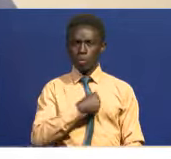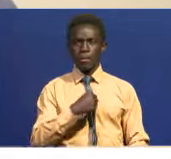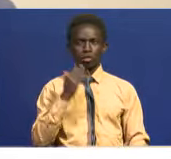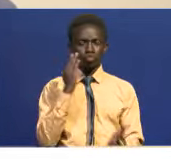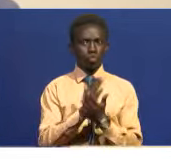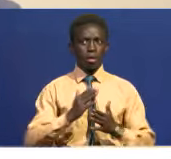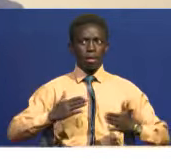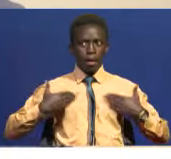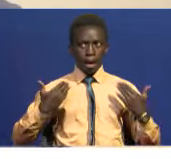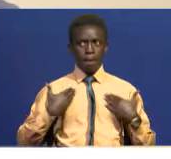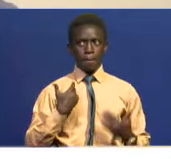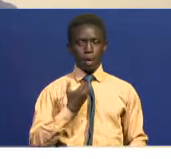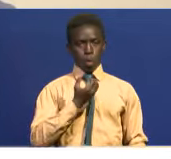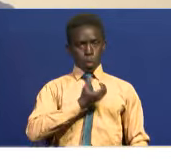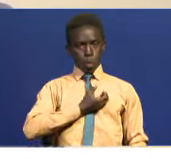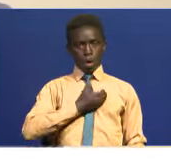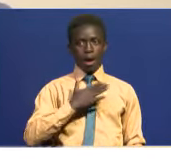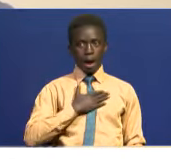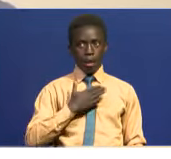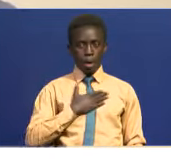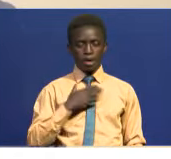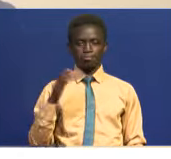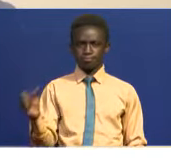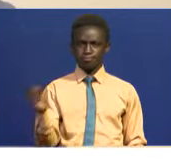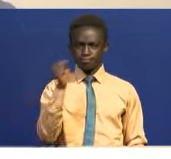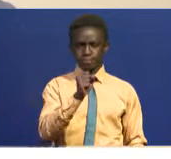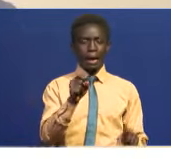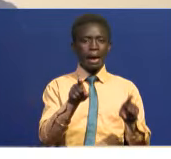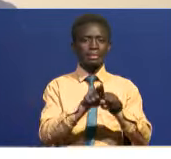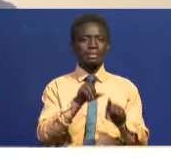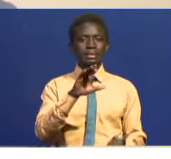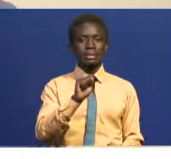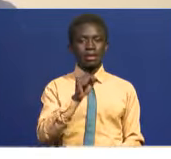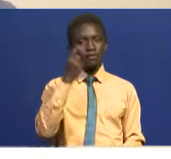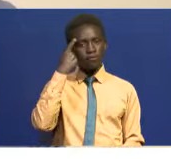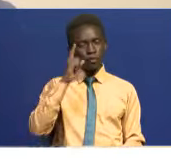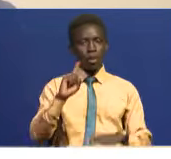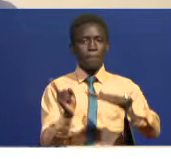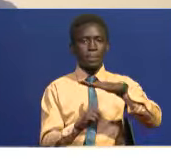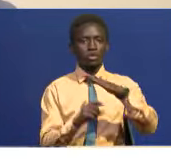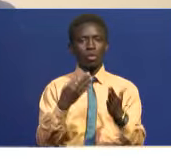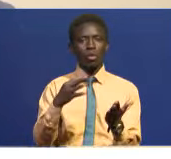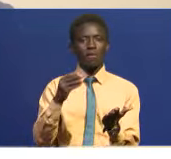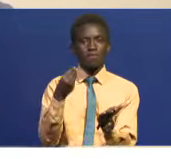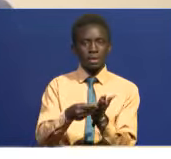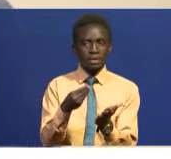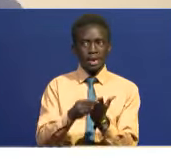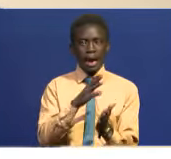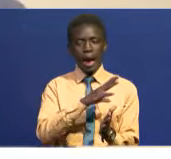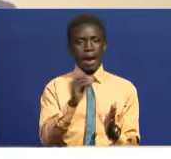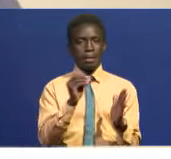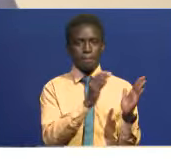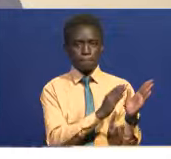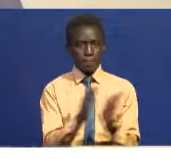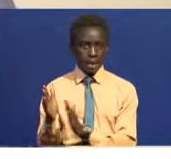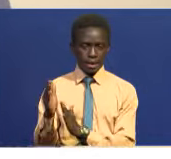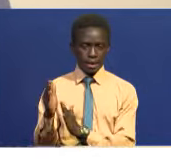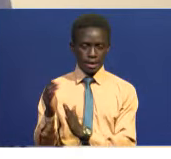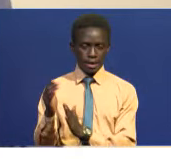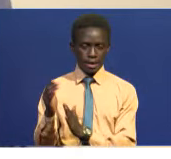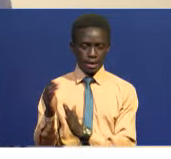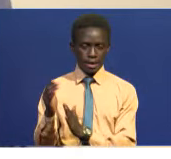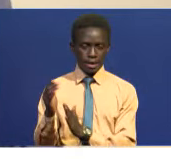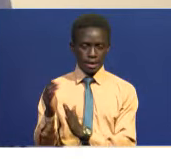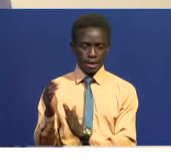own has been appointed as the cabinet secretary for National Treasury and Planning. We thank His Excellency the